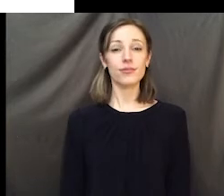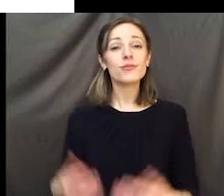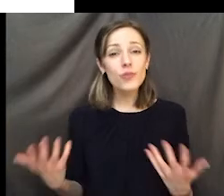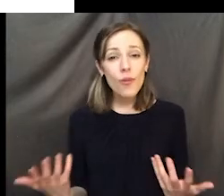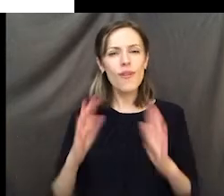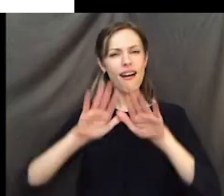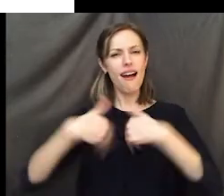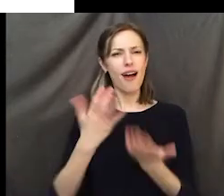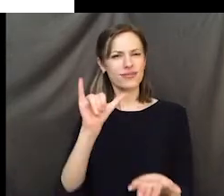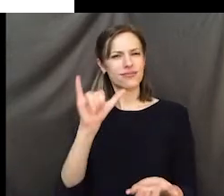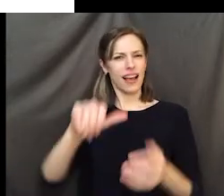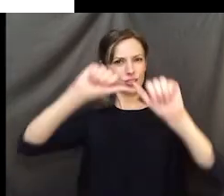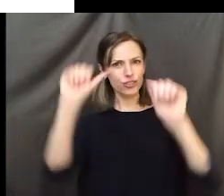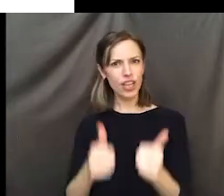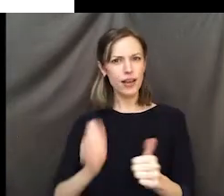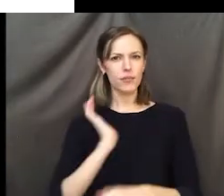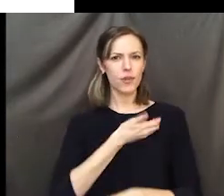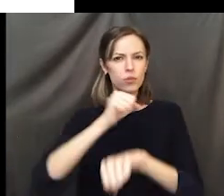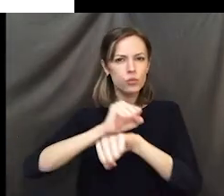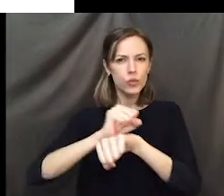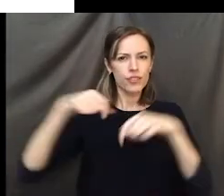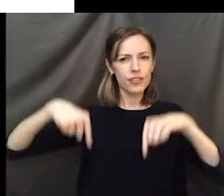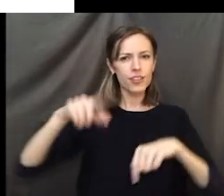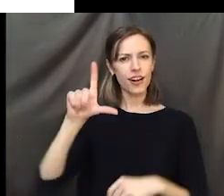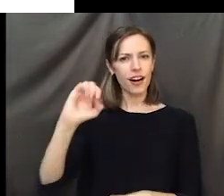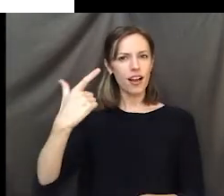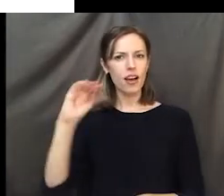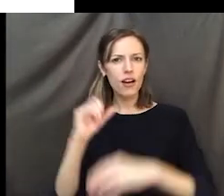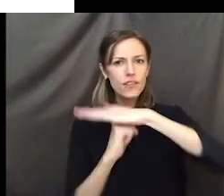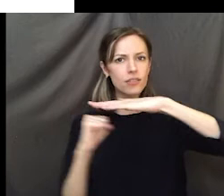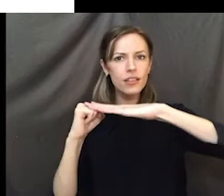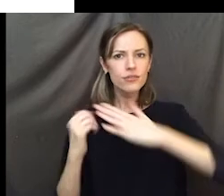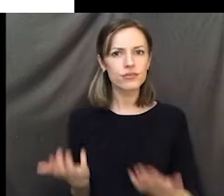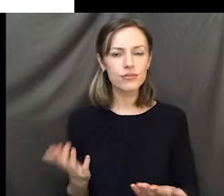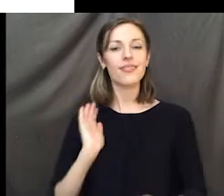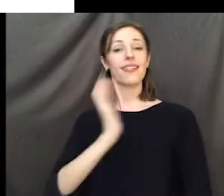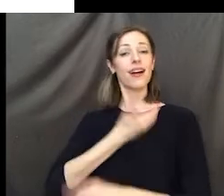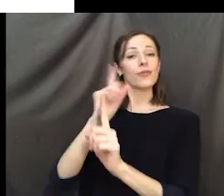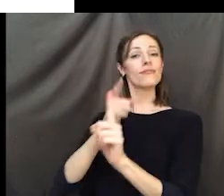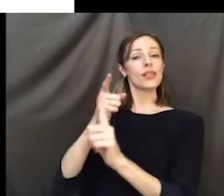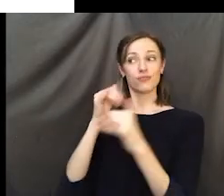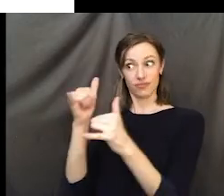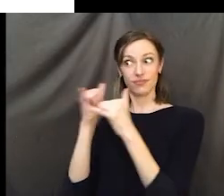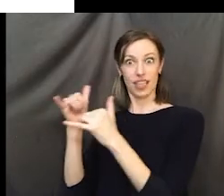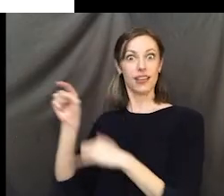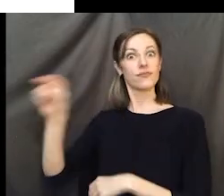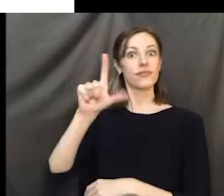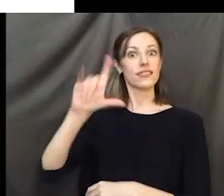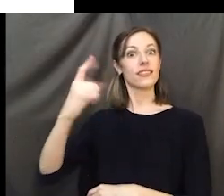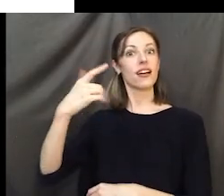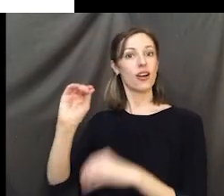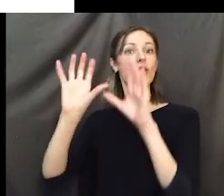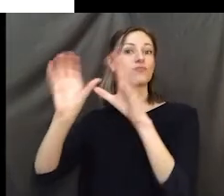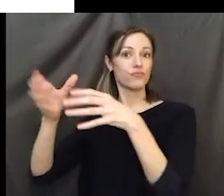So how does this shape what we do at the LEGO Foundation? We share the mission of the LEGO entities in inspiring and developing the builders of